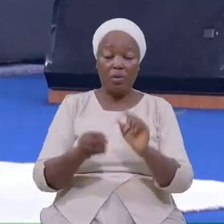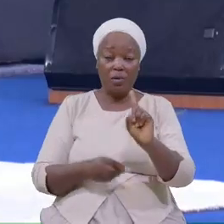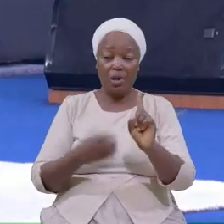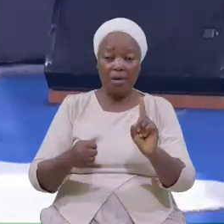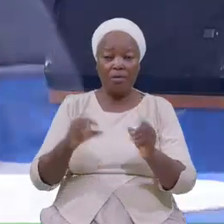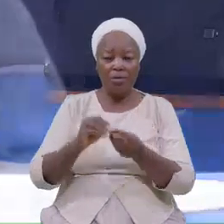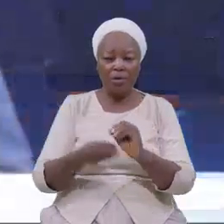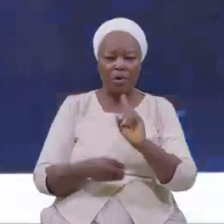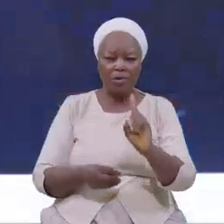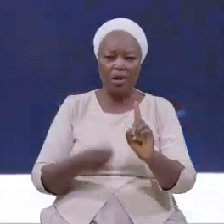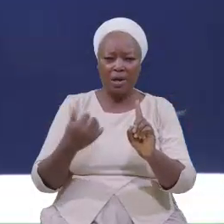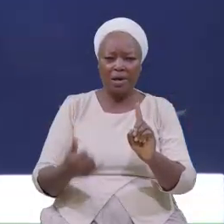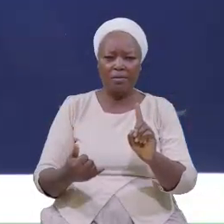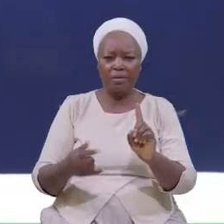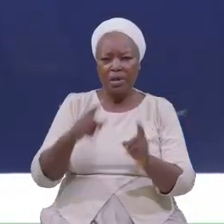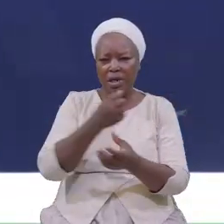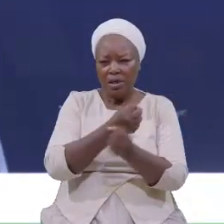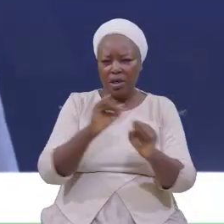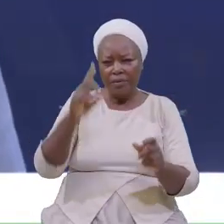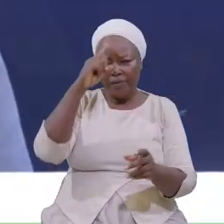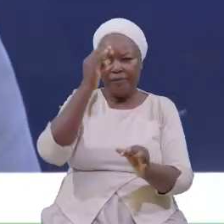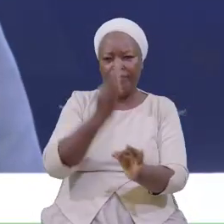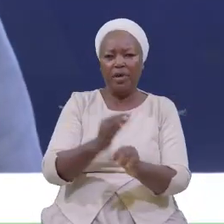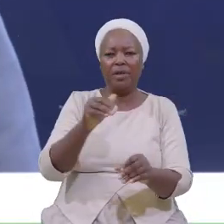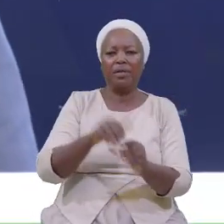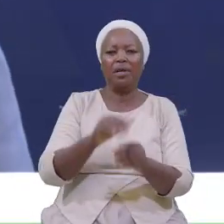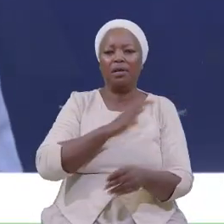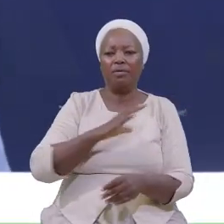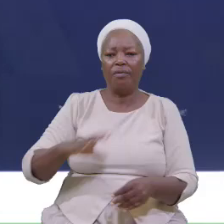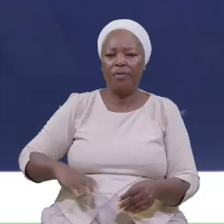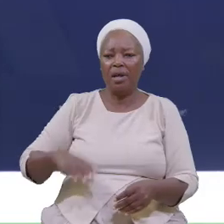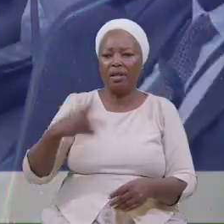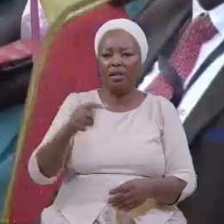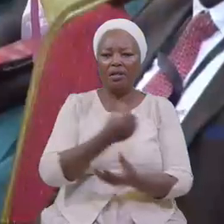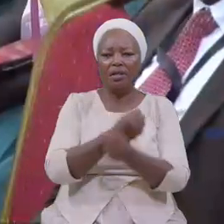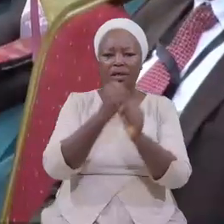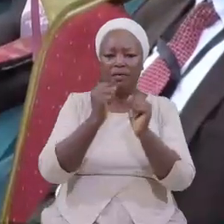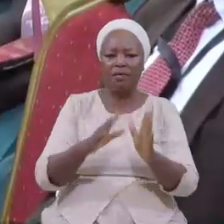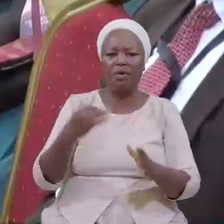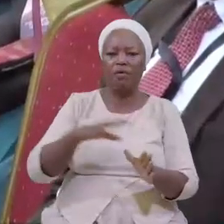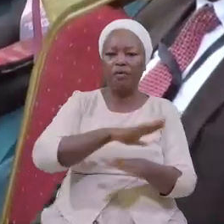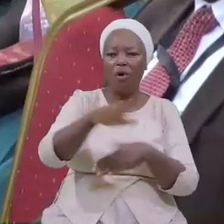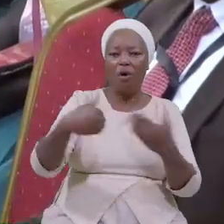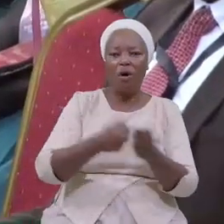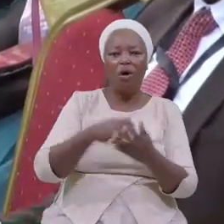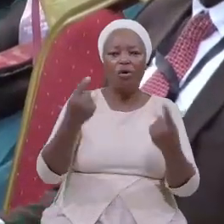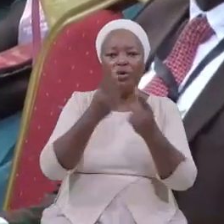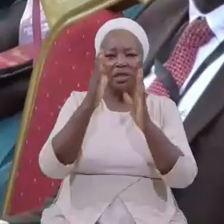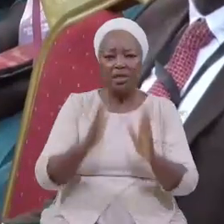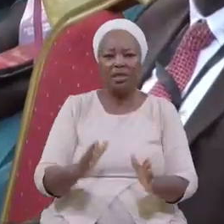Number 1, saving faith in Christ, the Savior of all sinners.